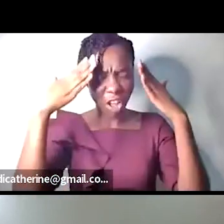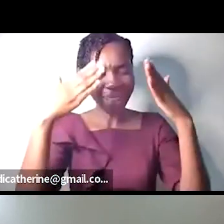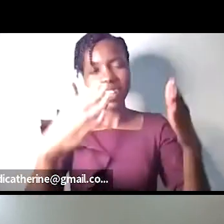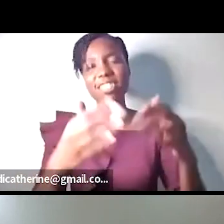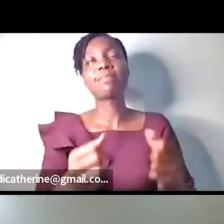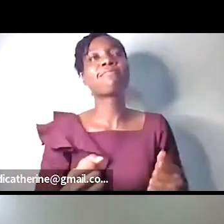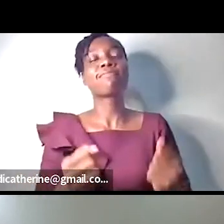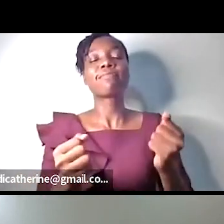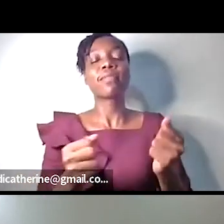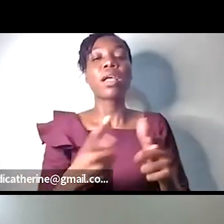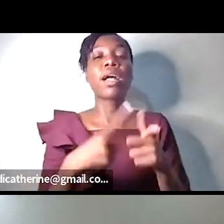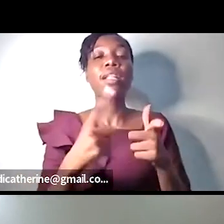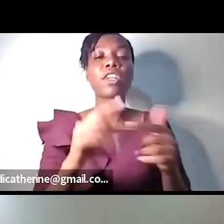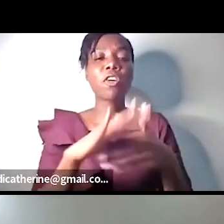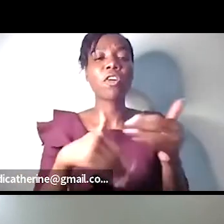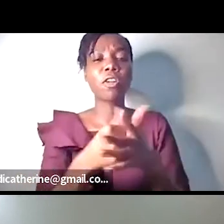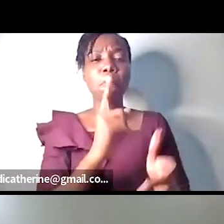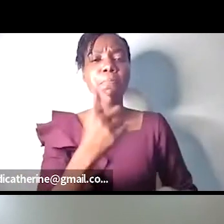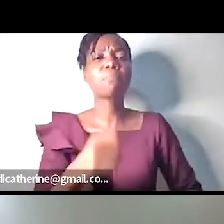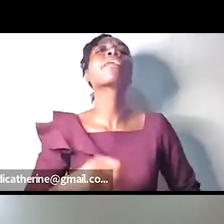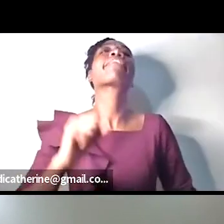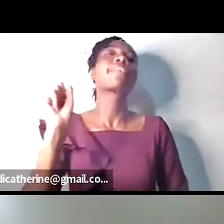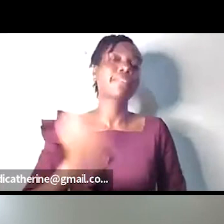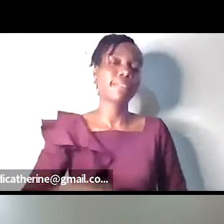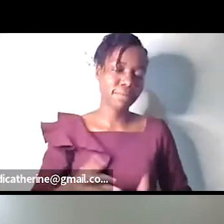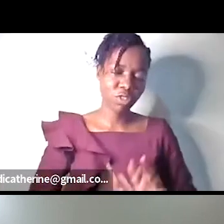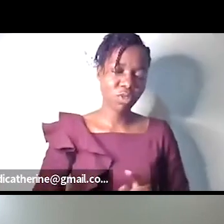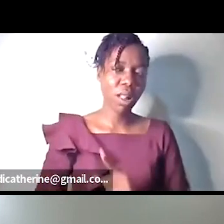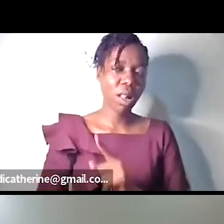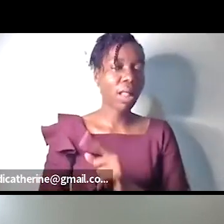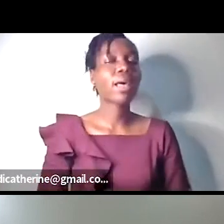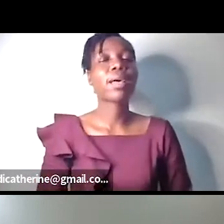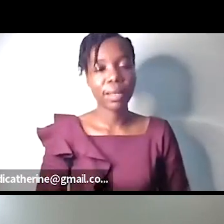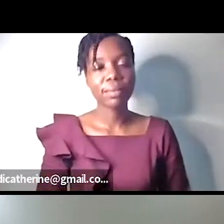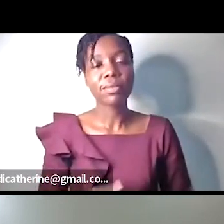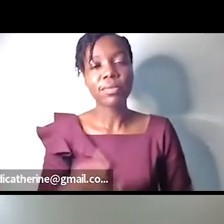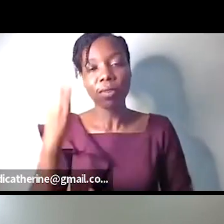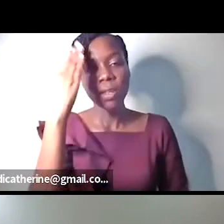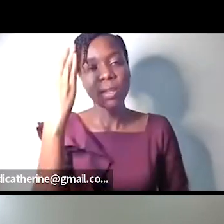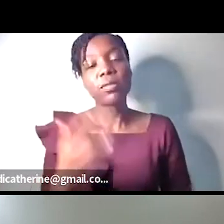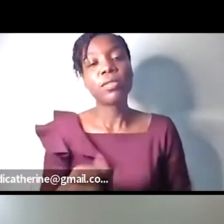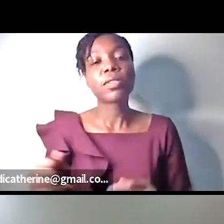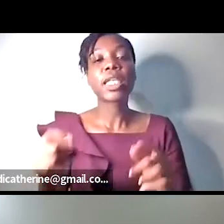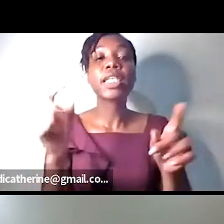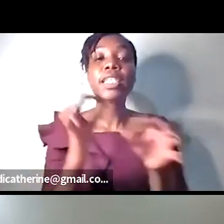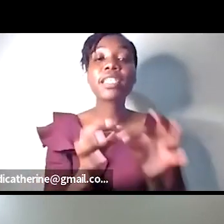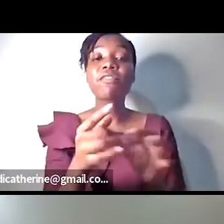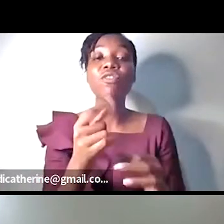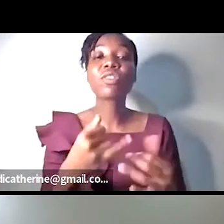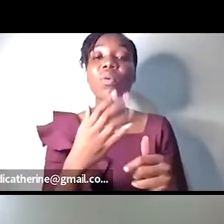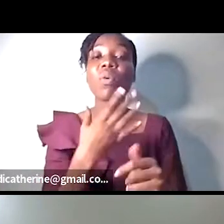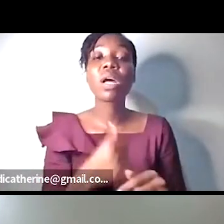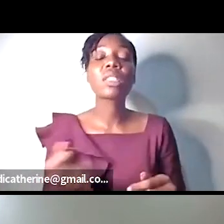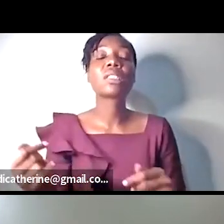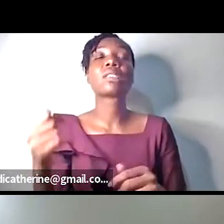and everybody will say, yes, this person knows. Even when they try to come in front of you, do not think you have